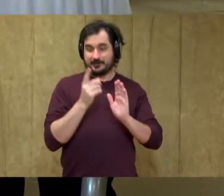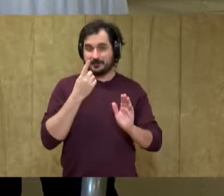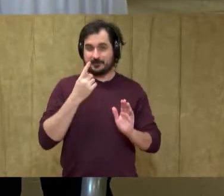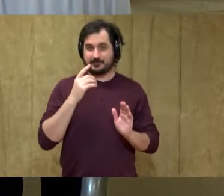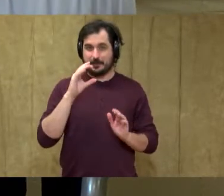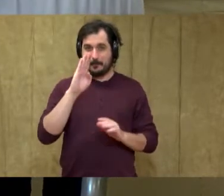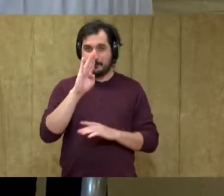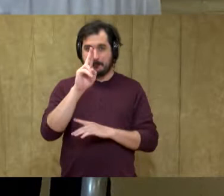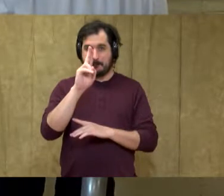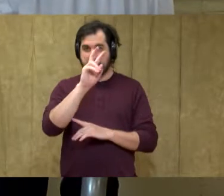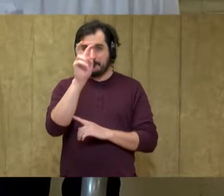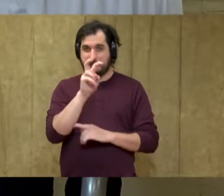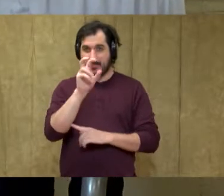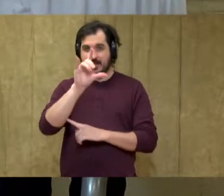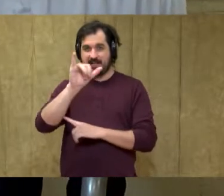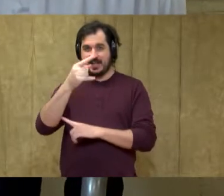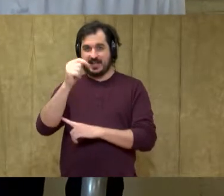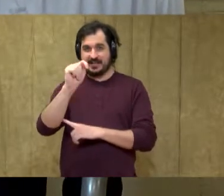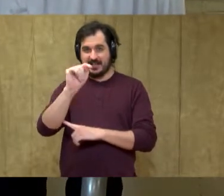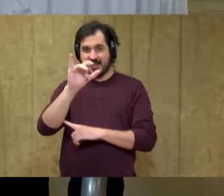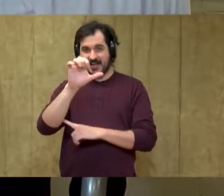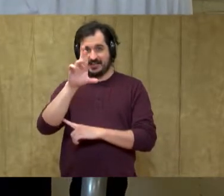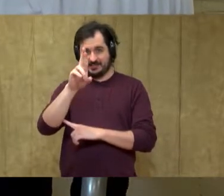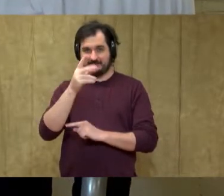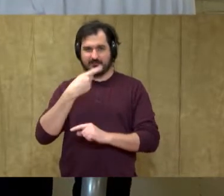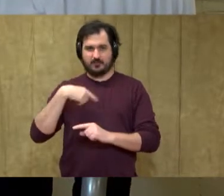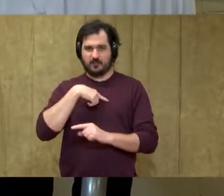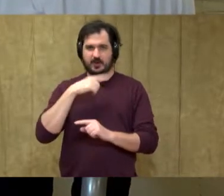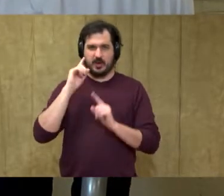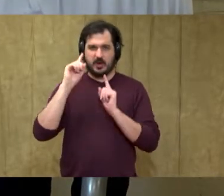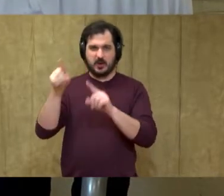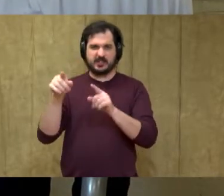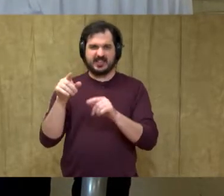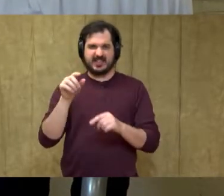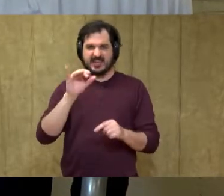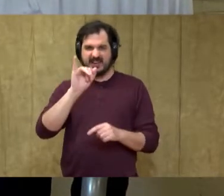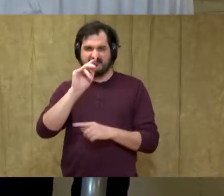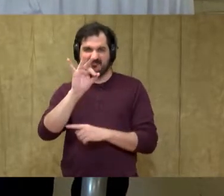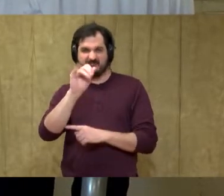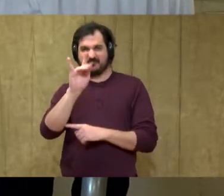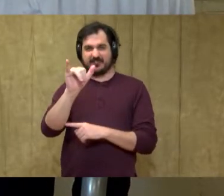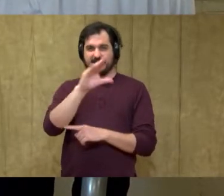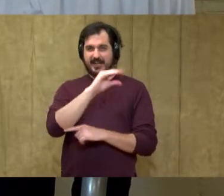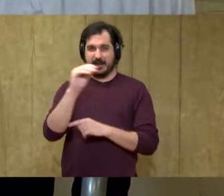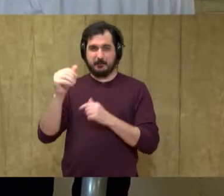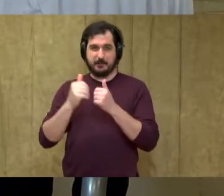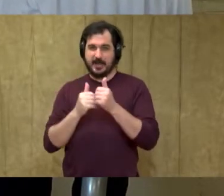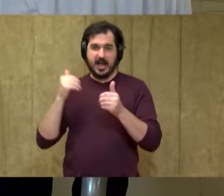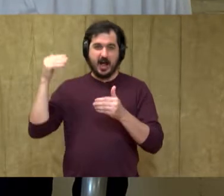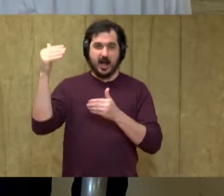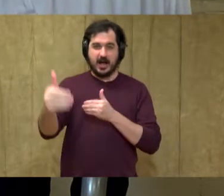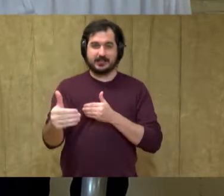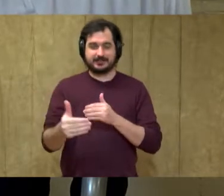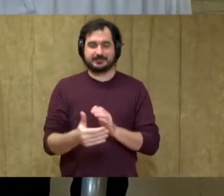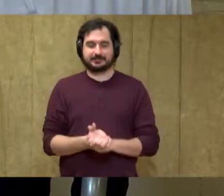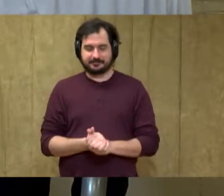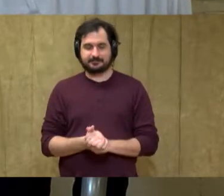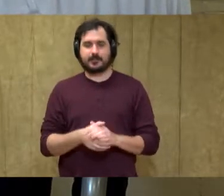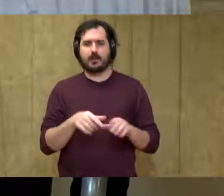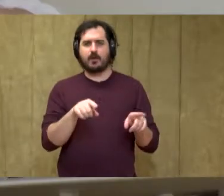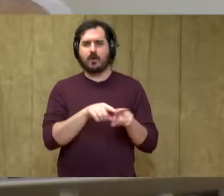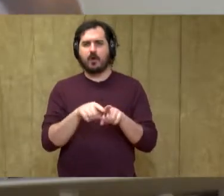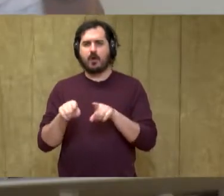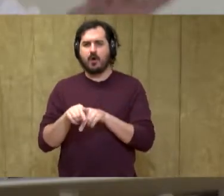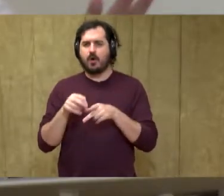also being referred to as reading between the lines. And remember, boys and girls, many people can